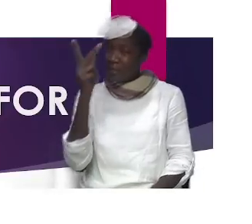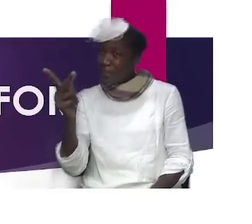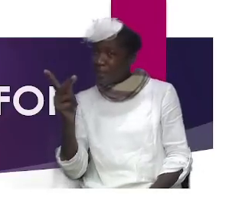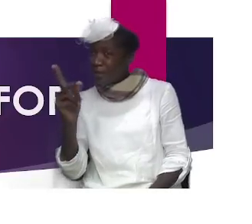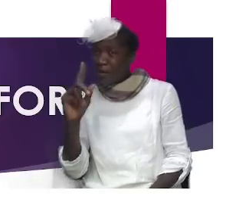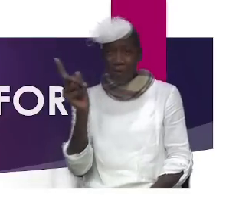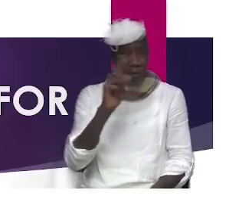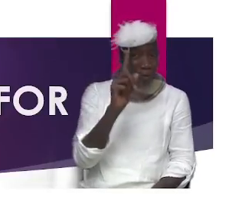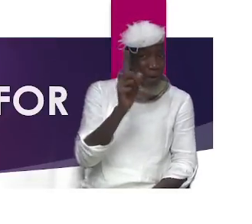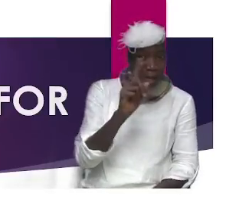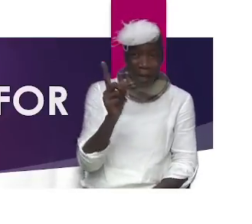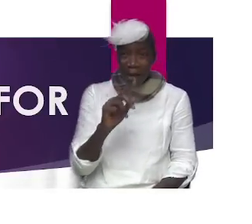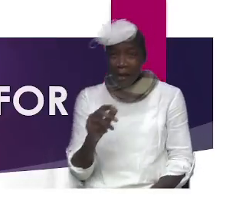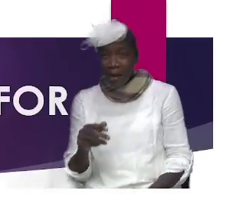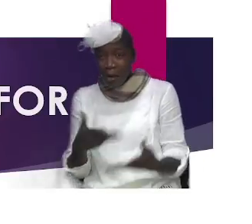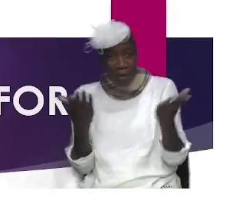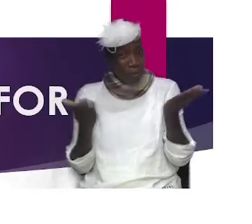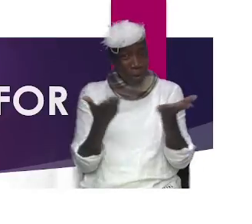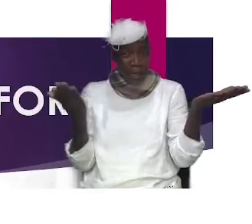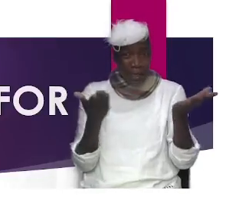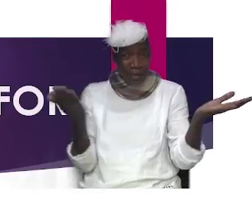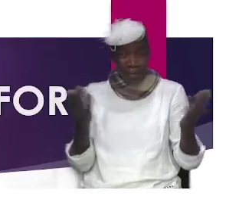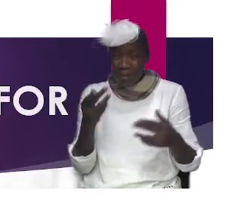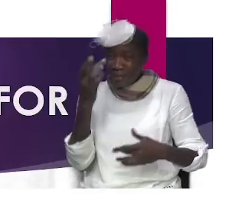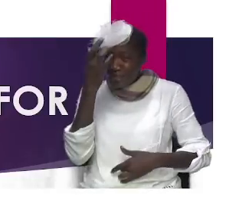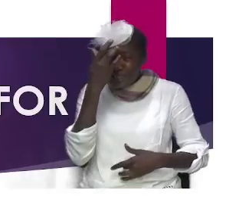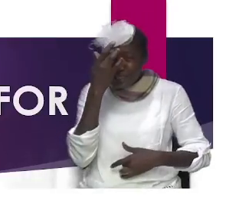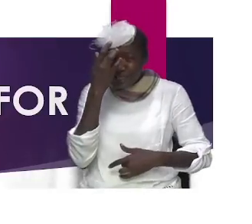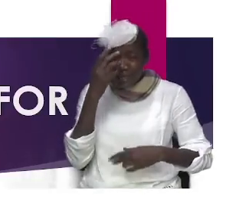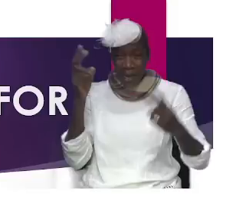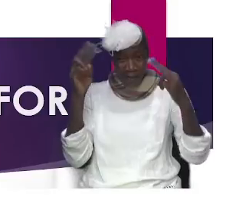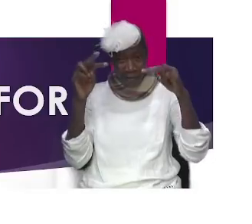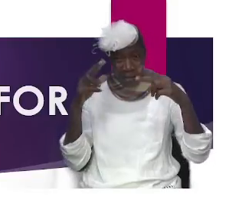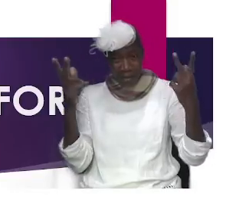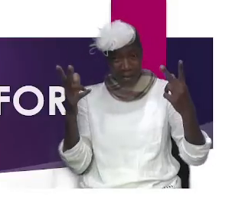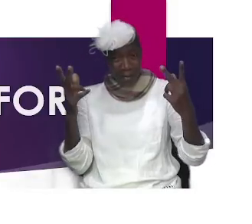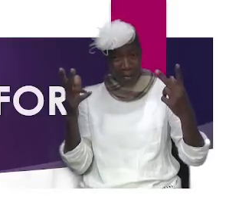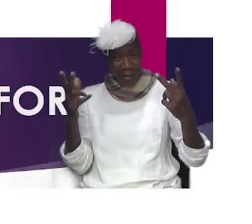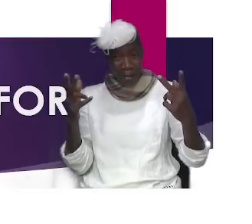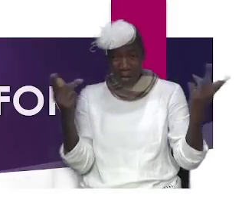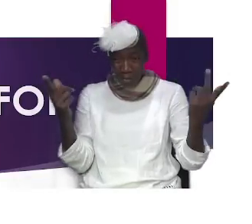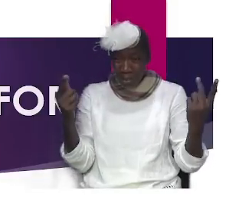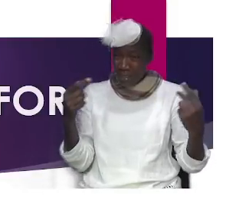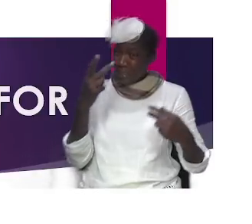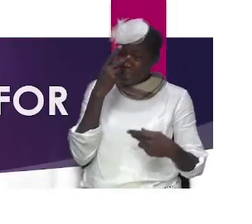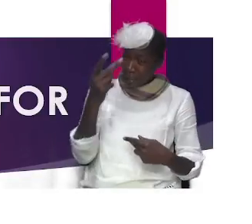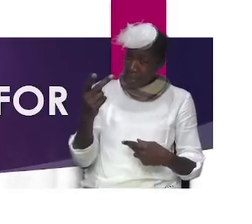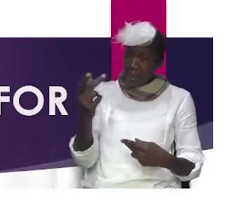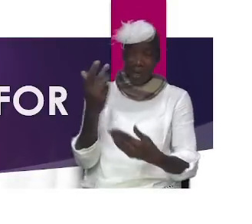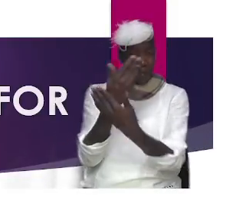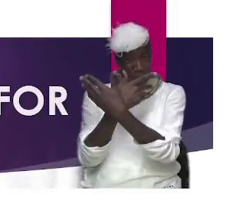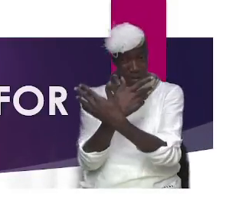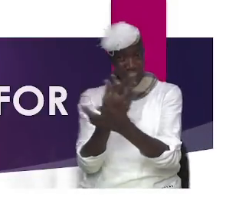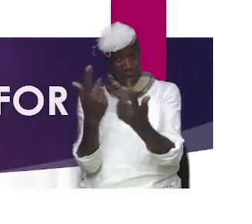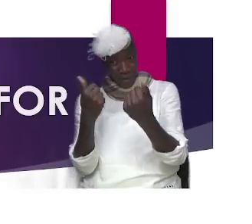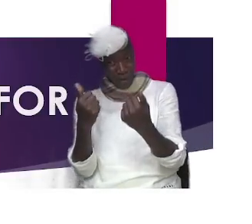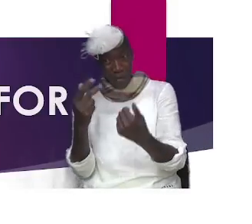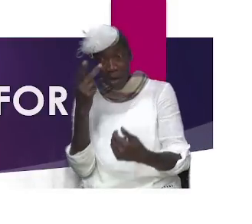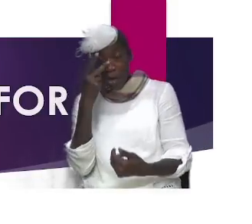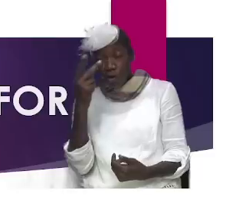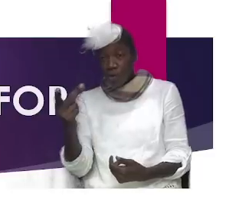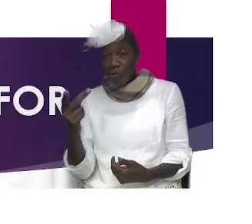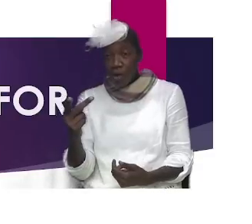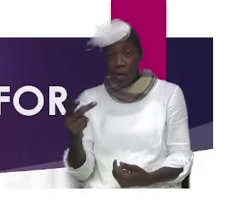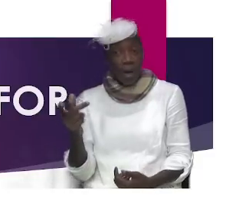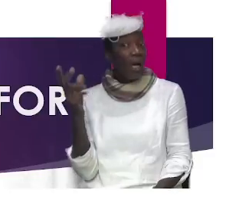And when did we see you sick and visited you? When did we see you in prison and came and looked for you? And he